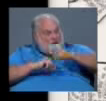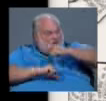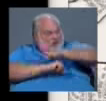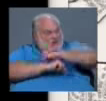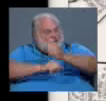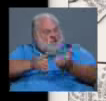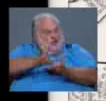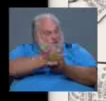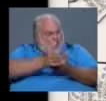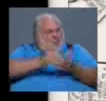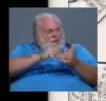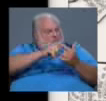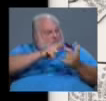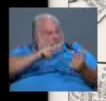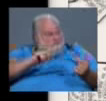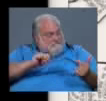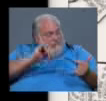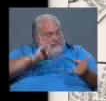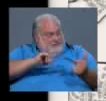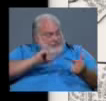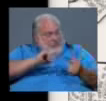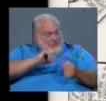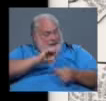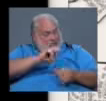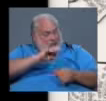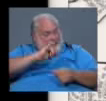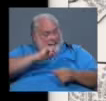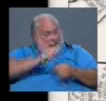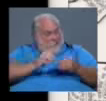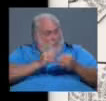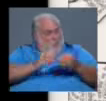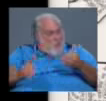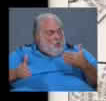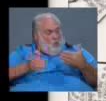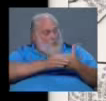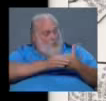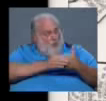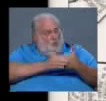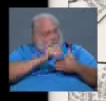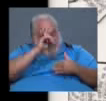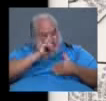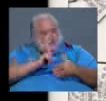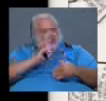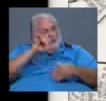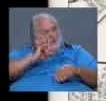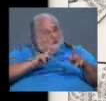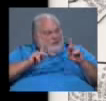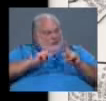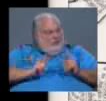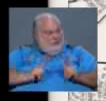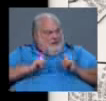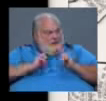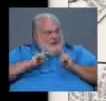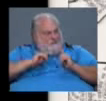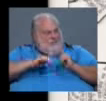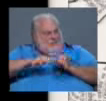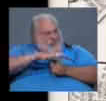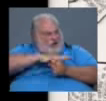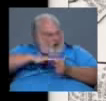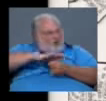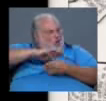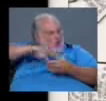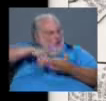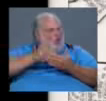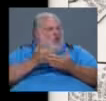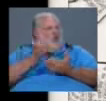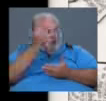and everything. So if we're putting this mining that much closer, I want to make sure the people in Granite Mountain and College Station